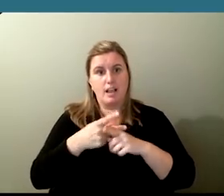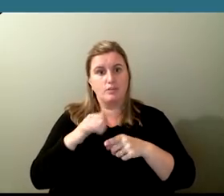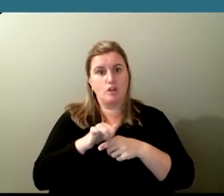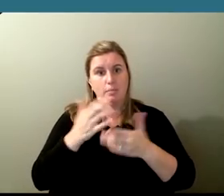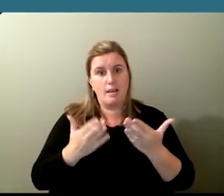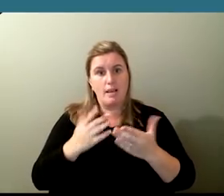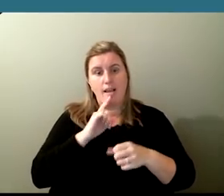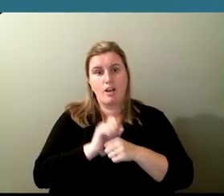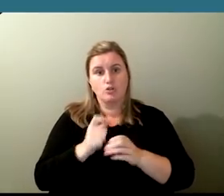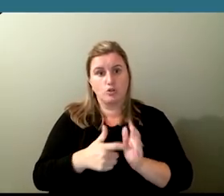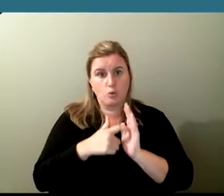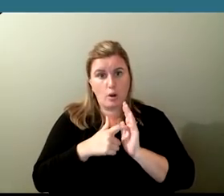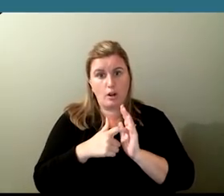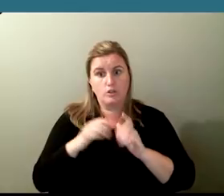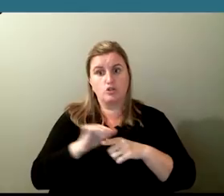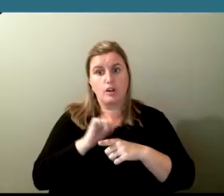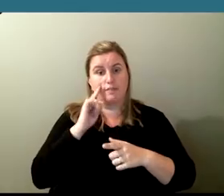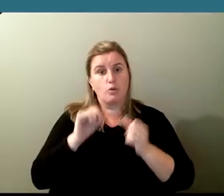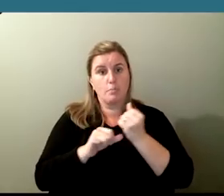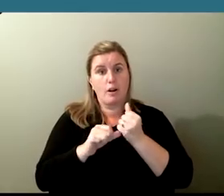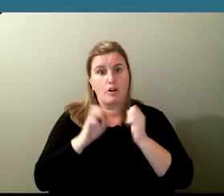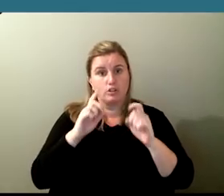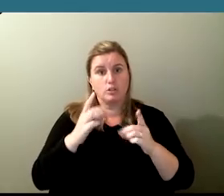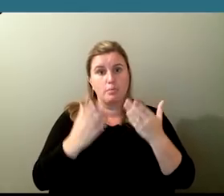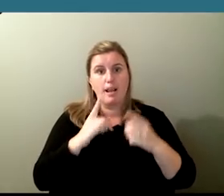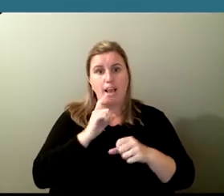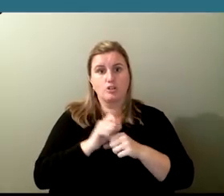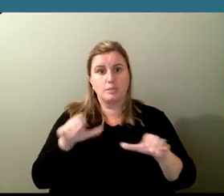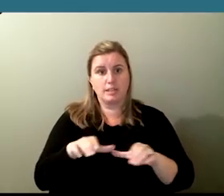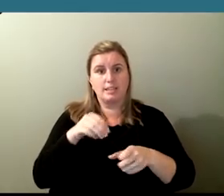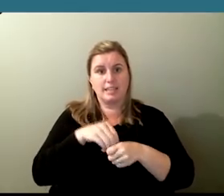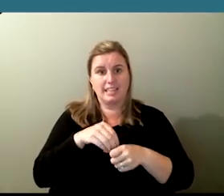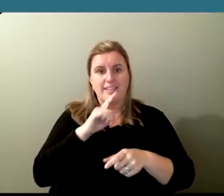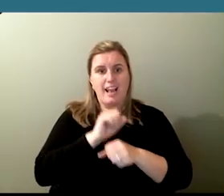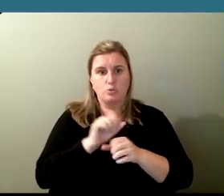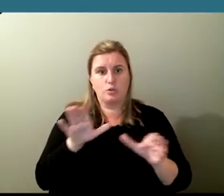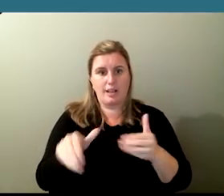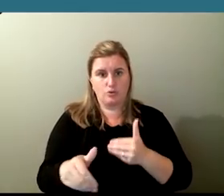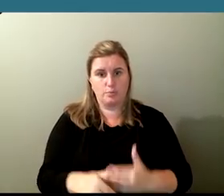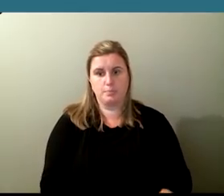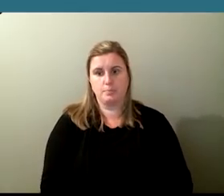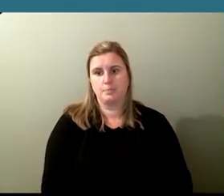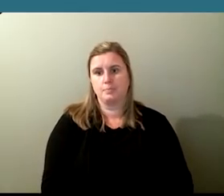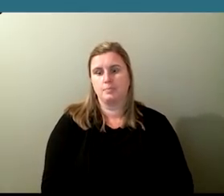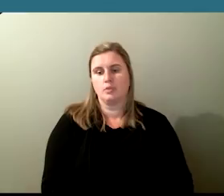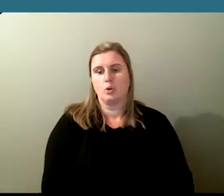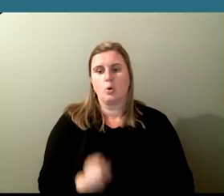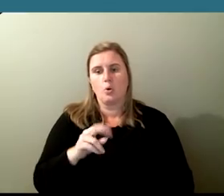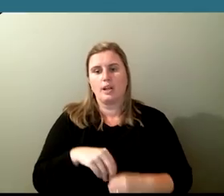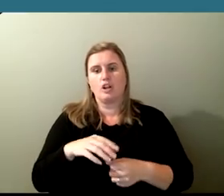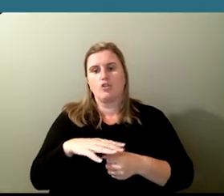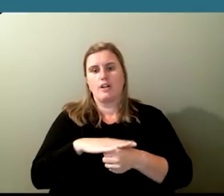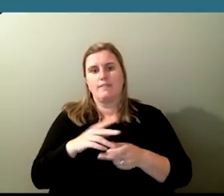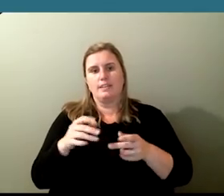actually require, the training for paraeducators might actually be conducted in the actual classroom, or in a relevant setting and